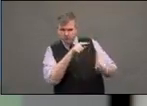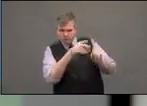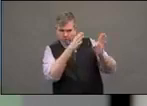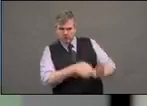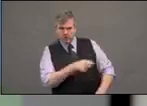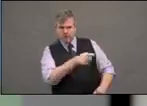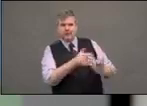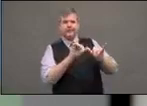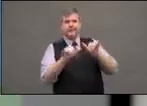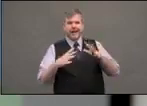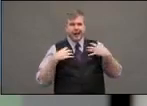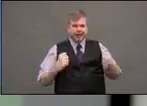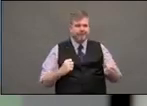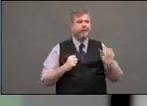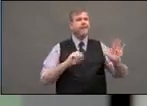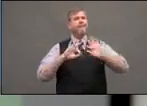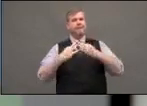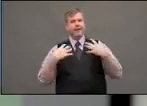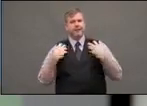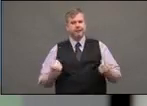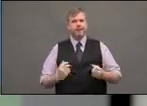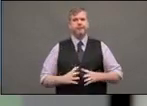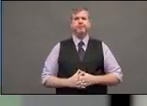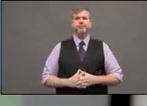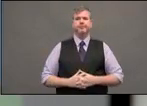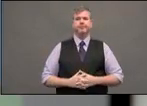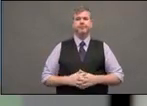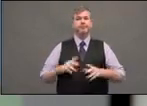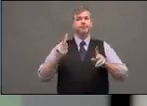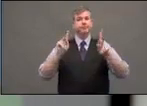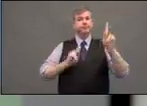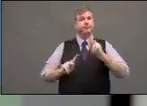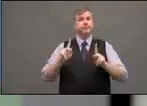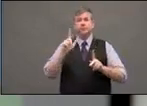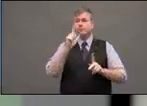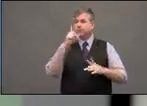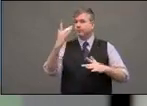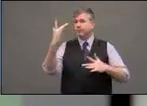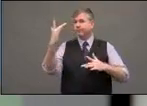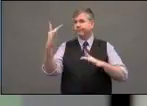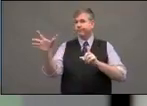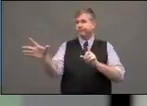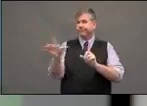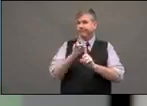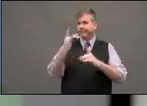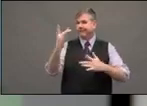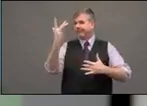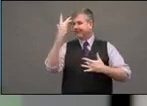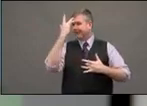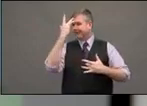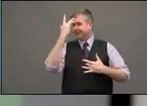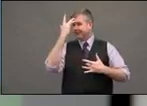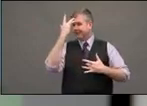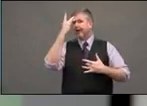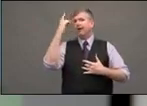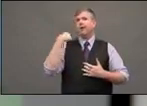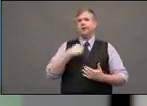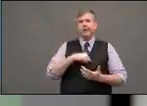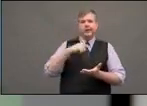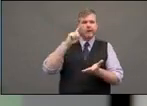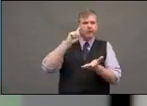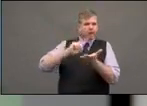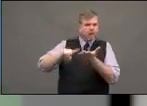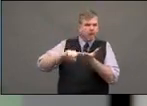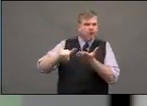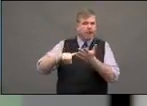who have become sick, every person they've come in contact with from the beginning of when they could be contagious to when